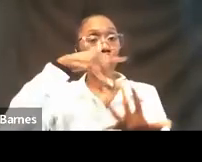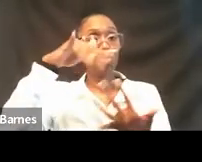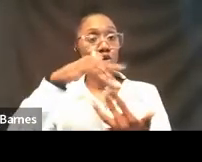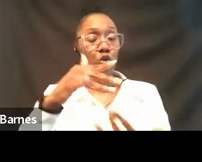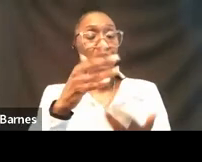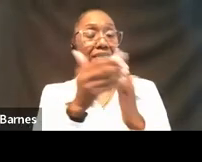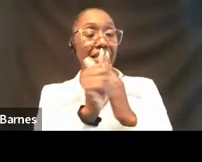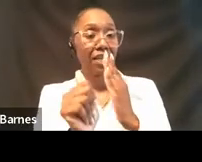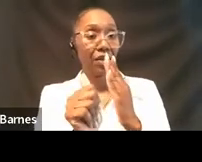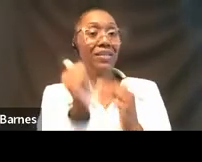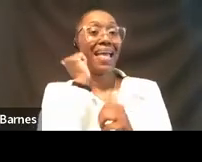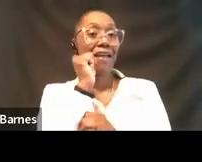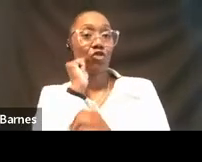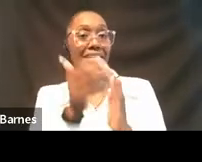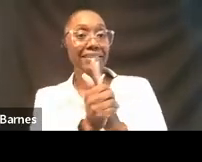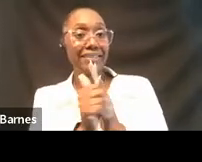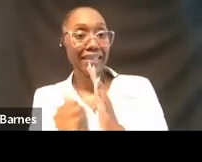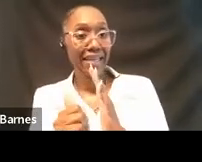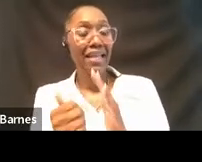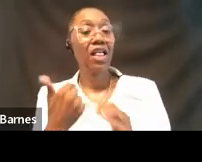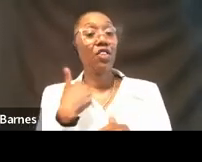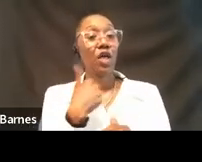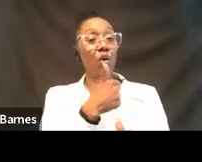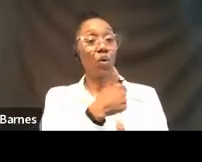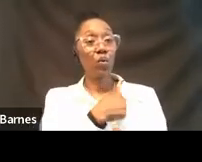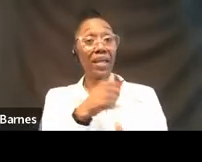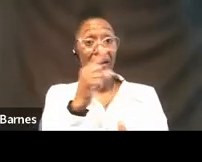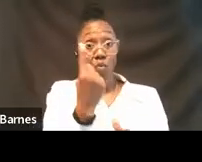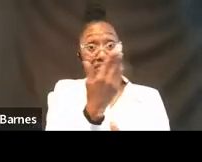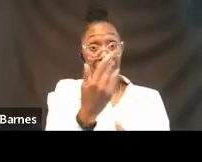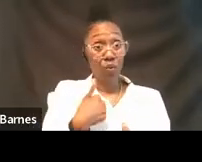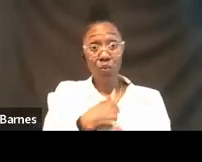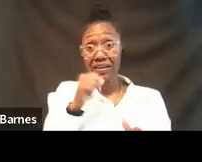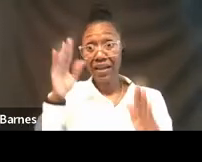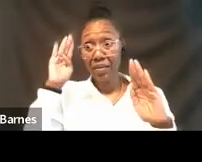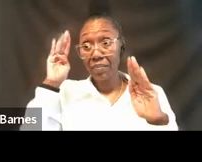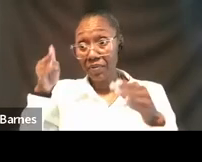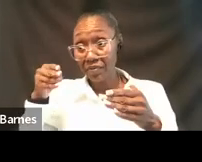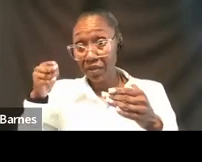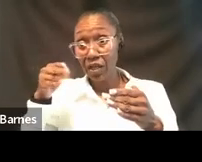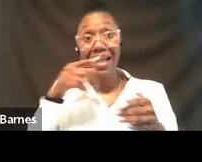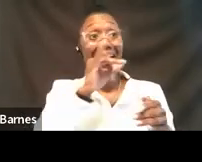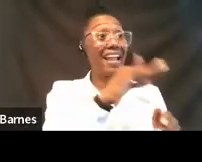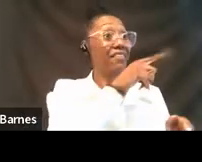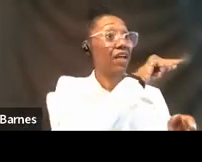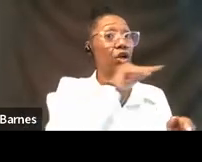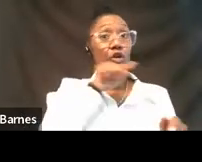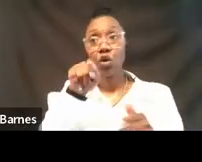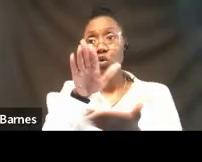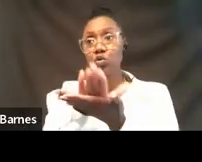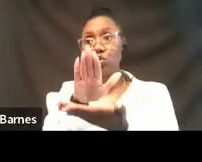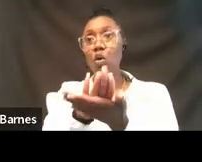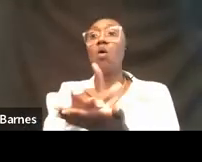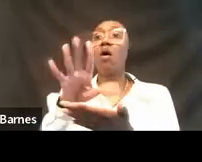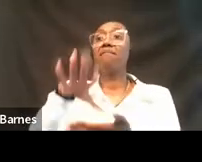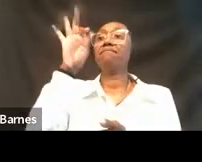skills, those soft skills that we actually don't pay much attention to until they're impacted at school. And we'll wonder, is this